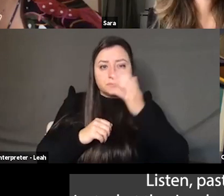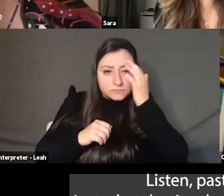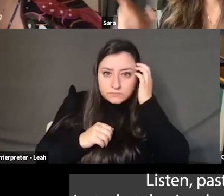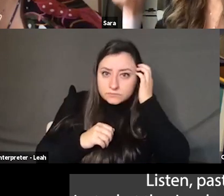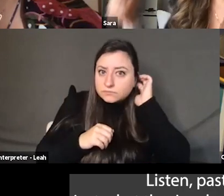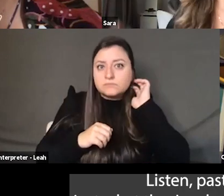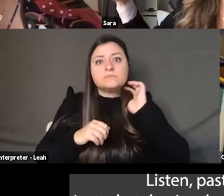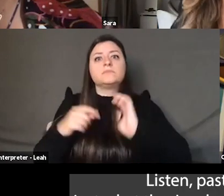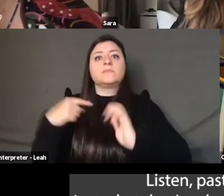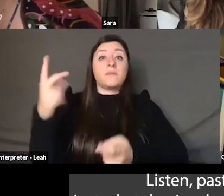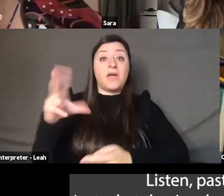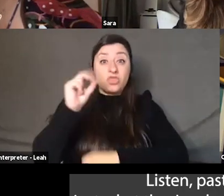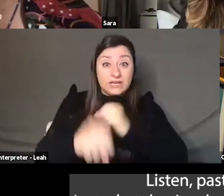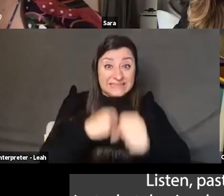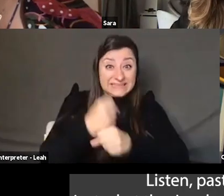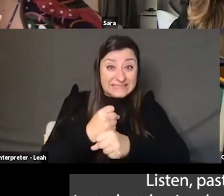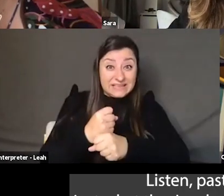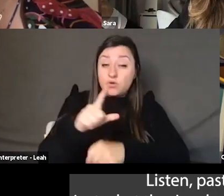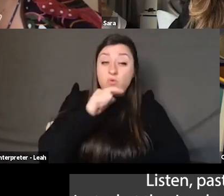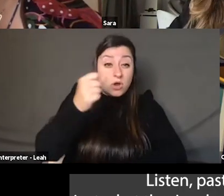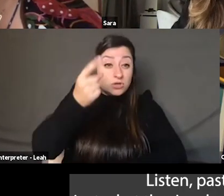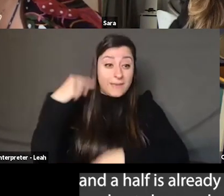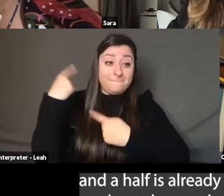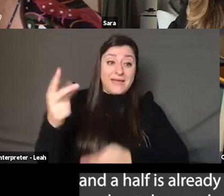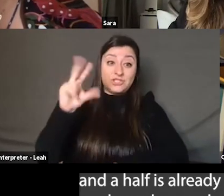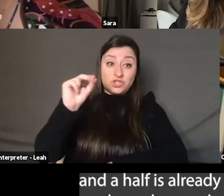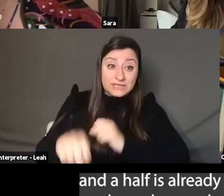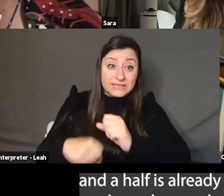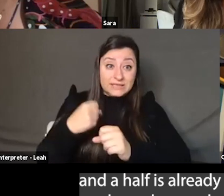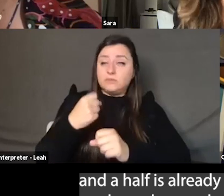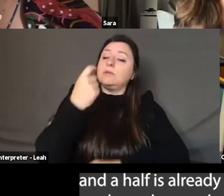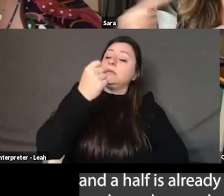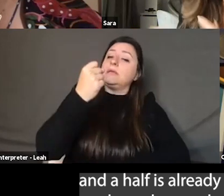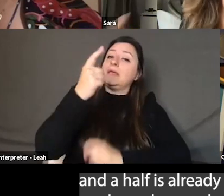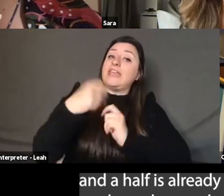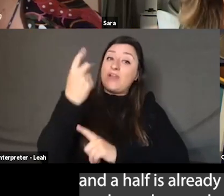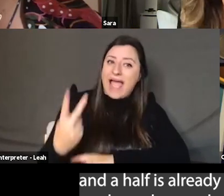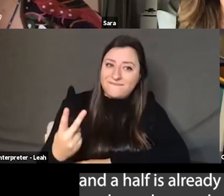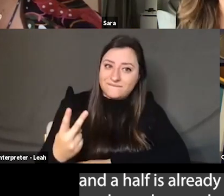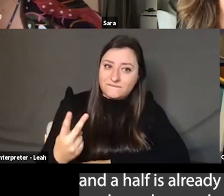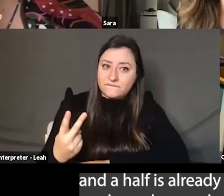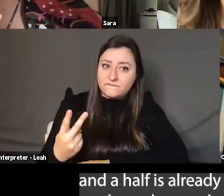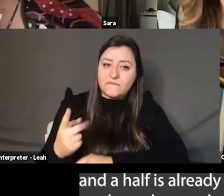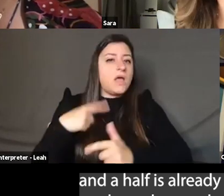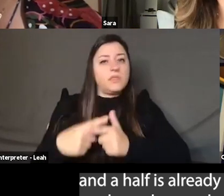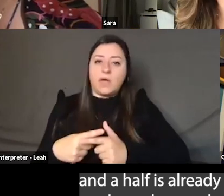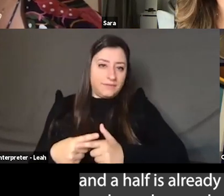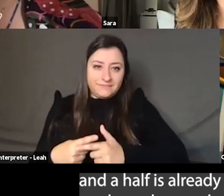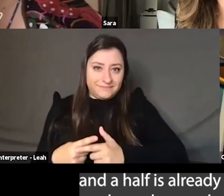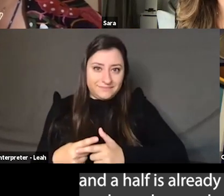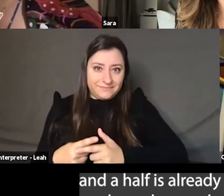understand the past 30 years, just what they've done over the past year and a half is already not understanding how change should